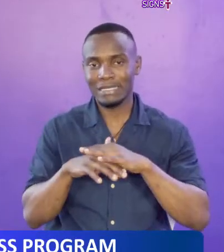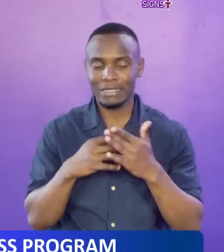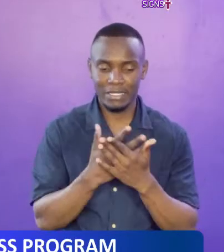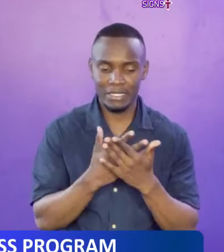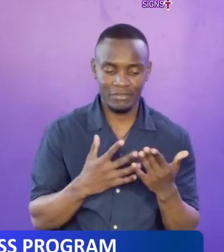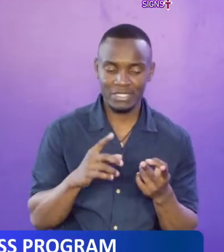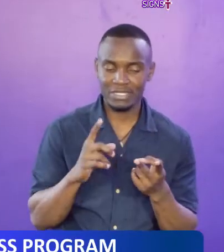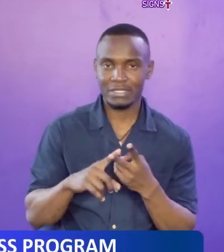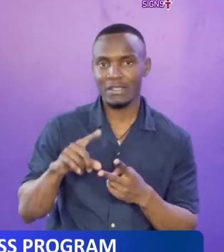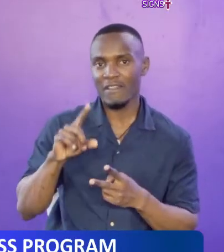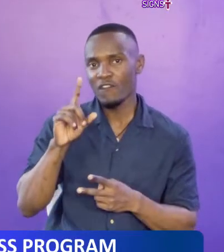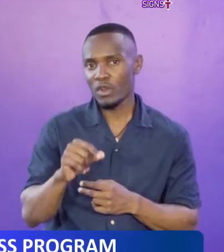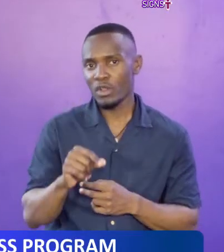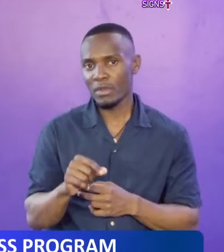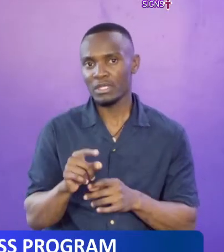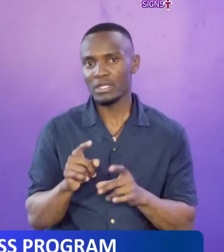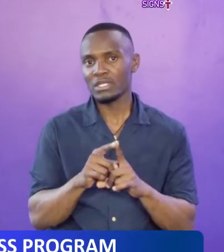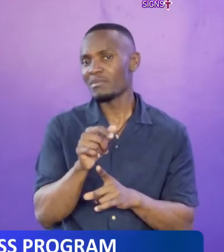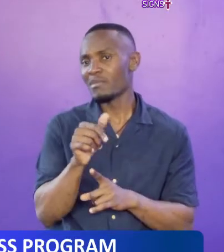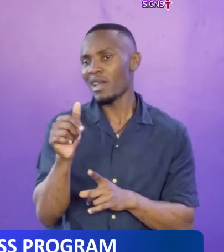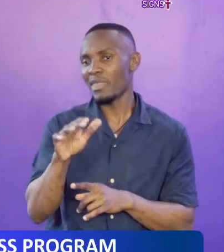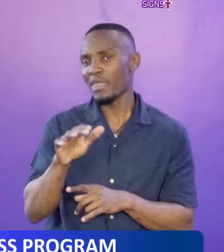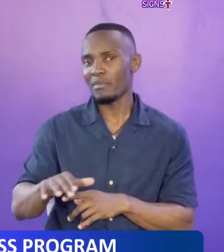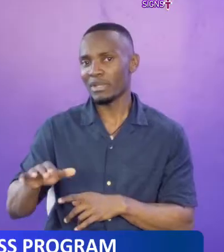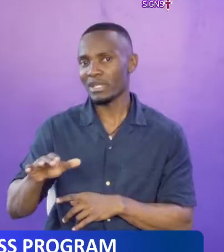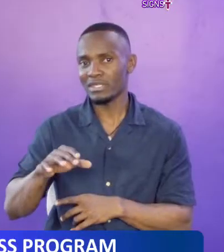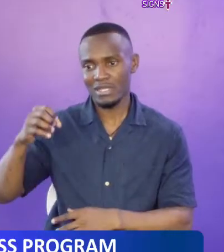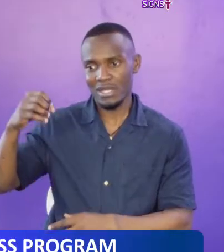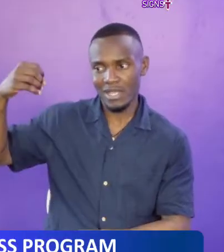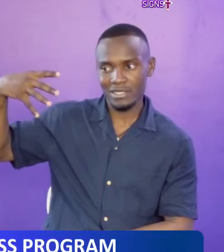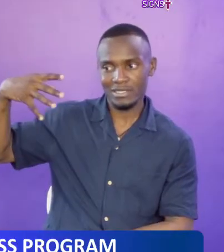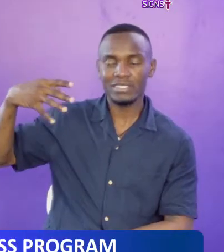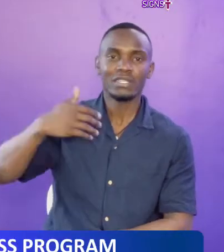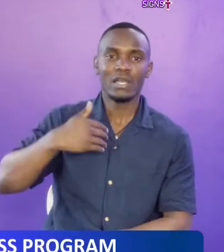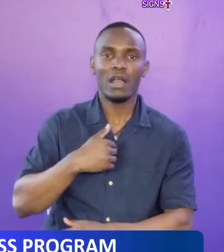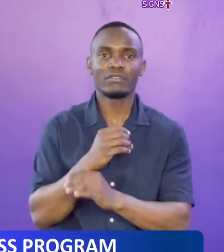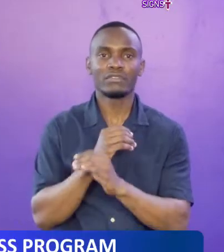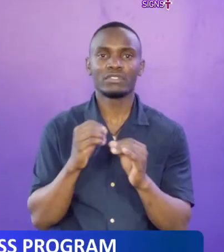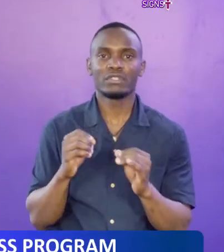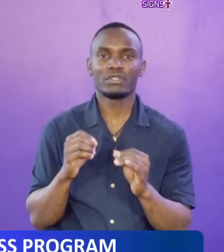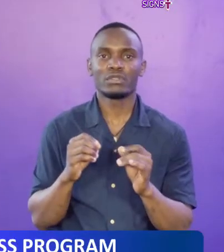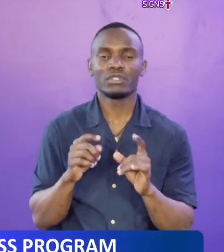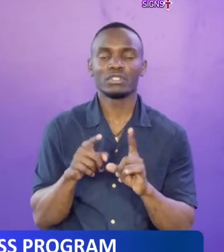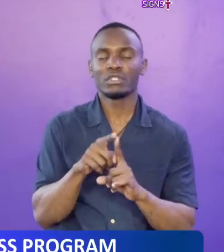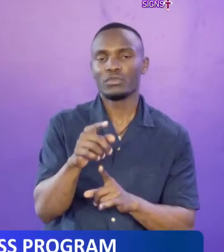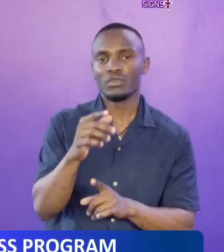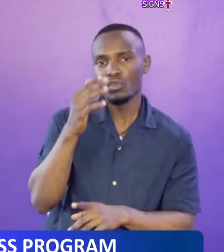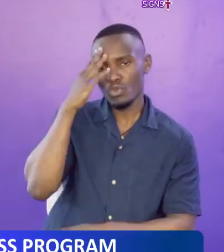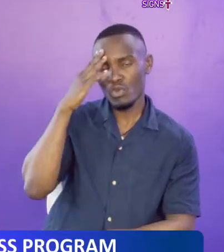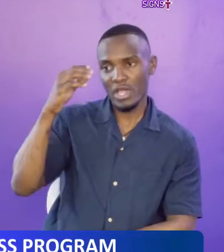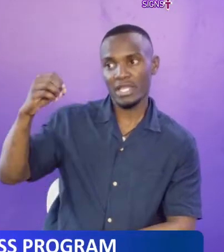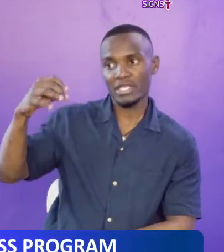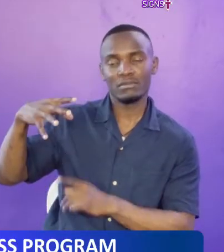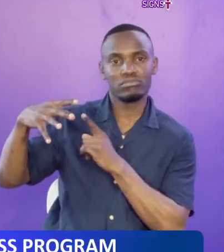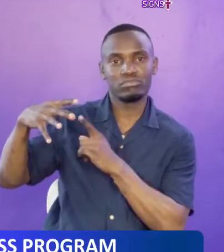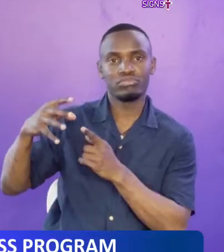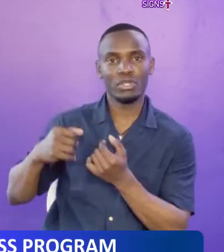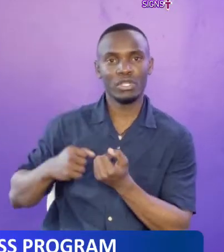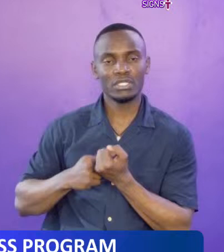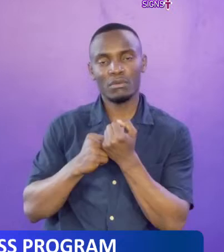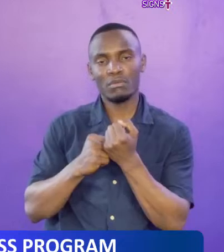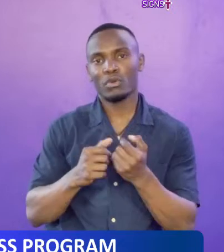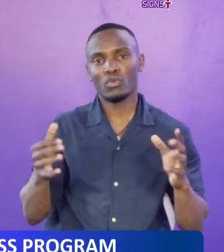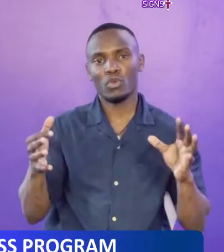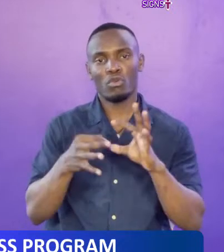have other places that still don't have even electricity, and electricity becomes the anchor for even connectivity.